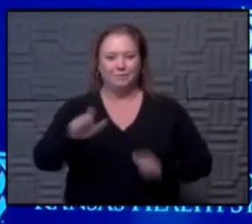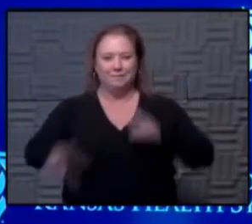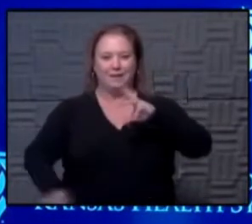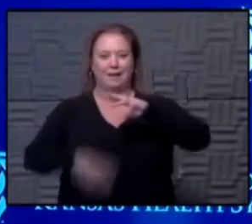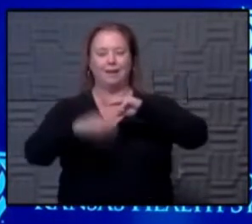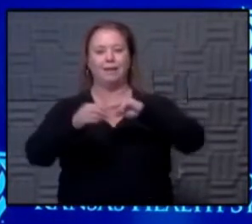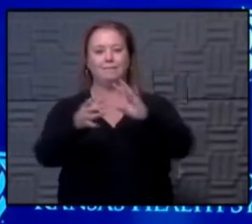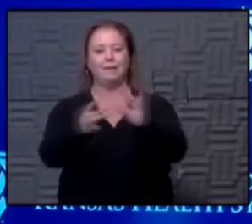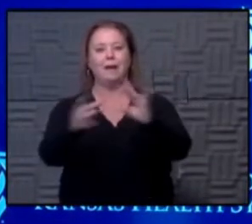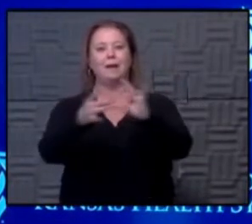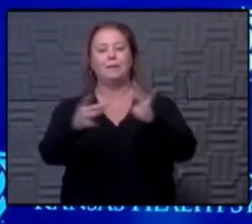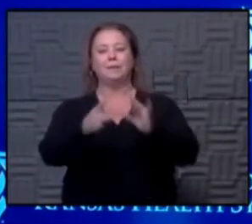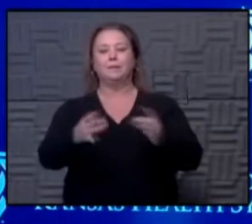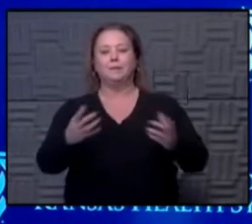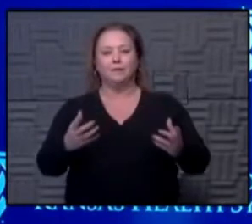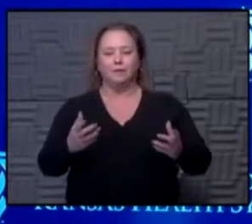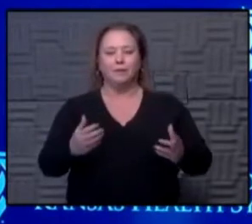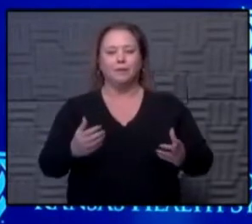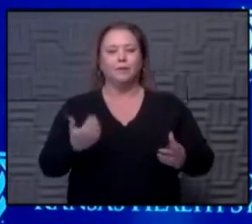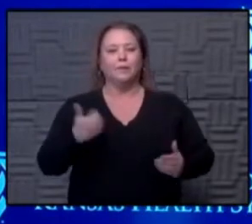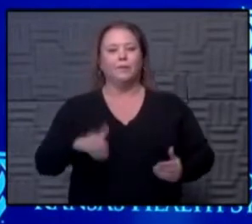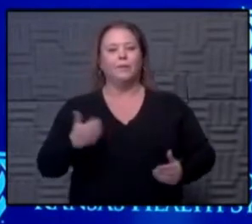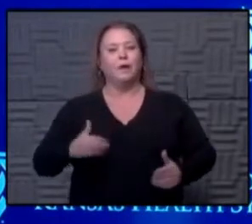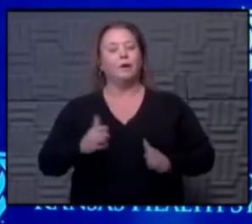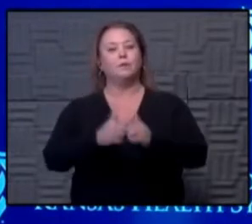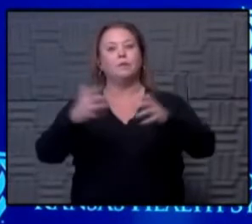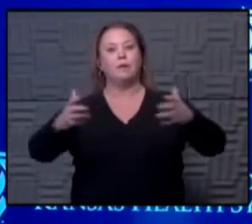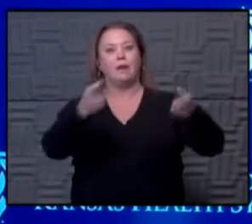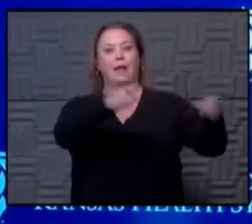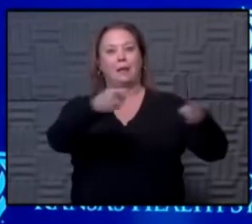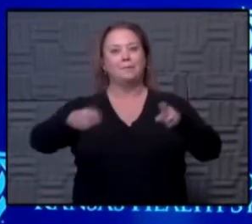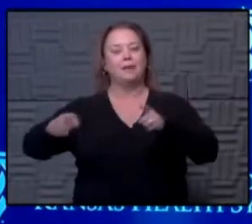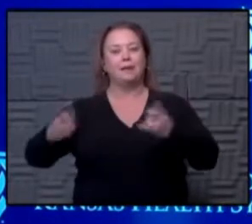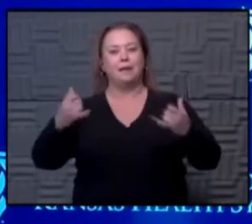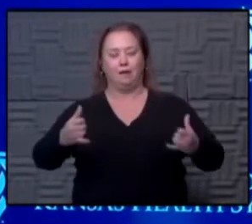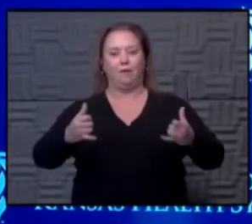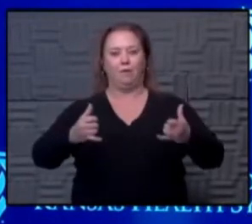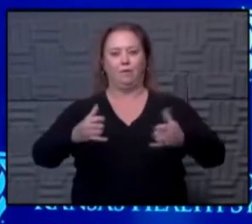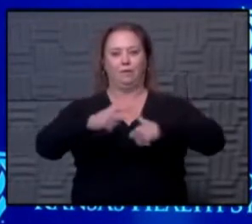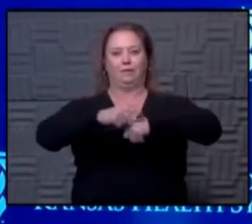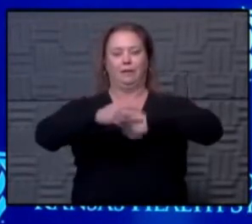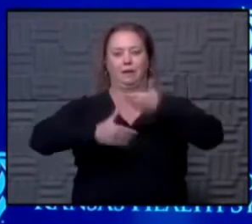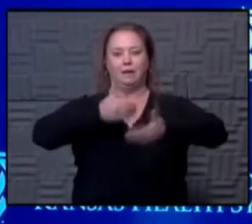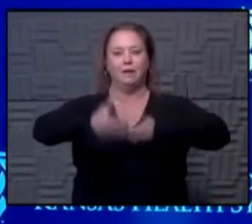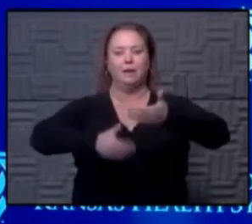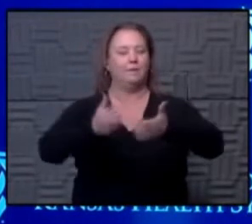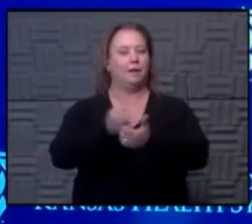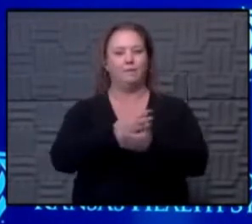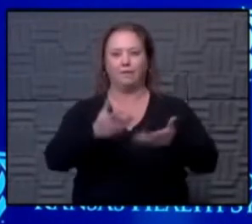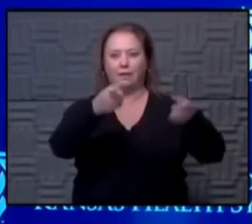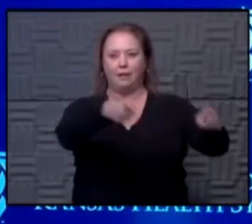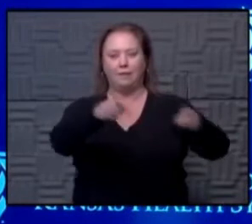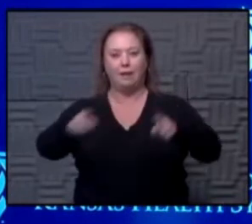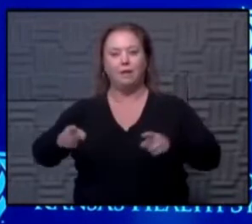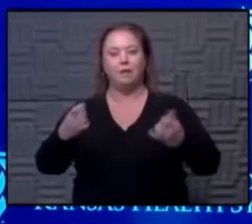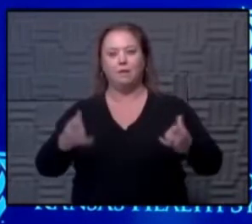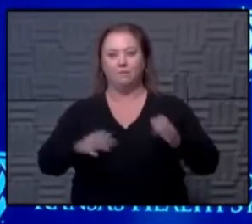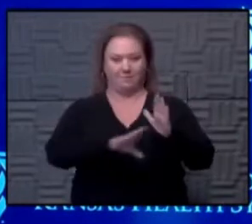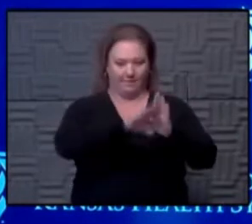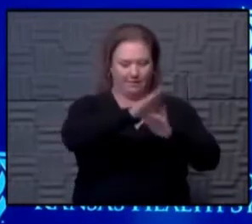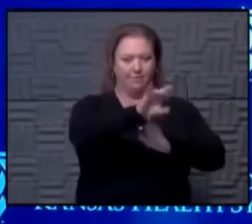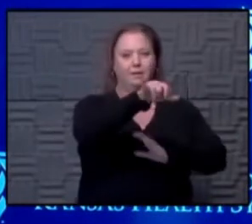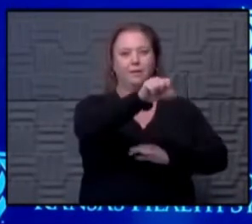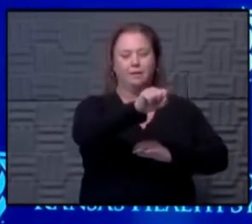that. I think you're right. There is a lot going on right now. The pace of all of these things that we've seen, right? Not just